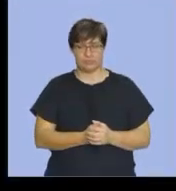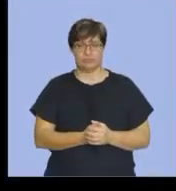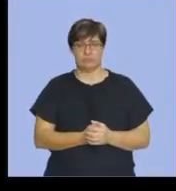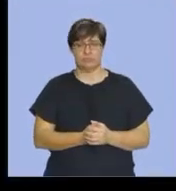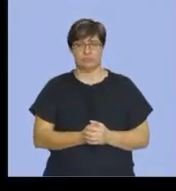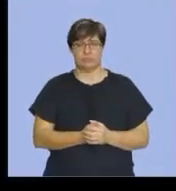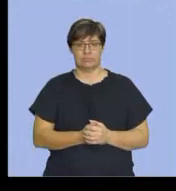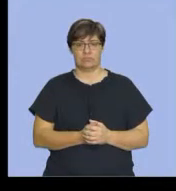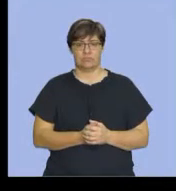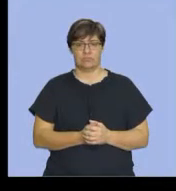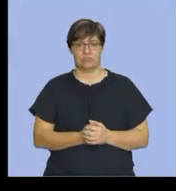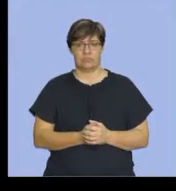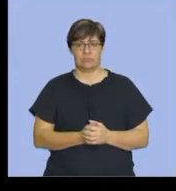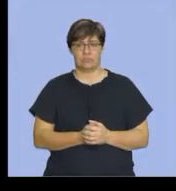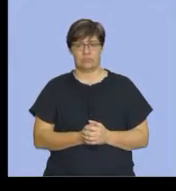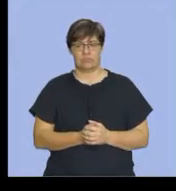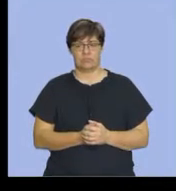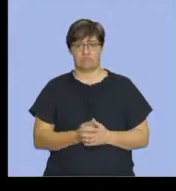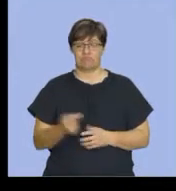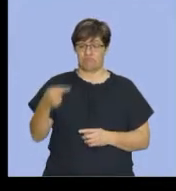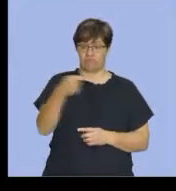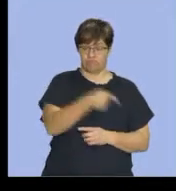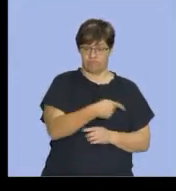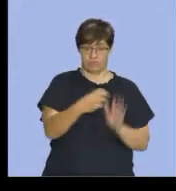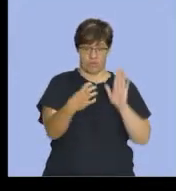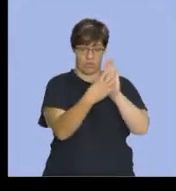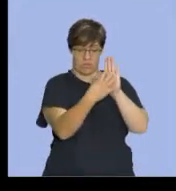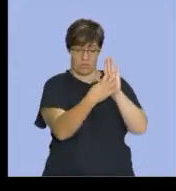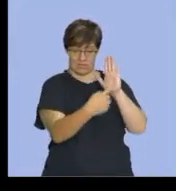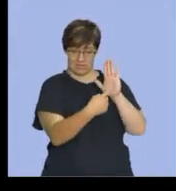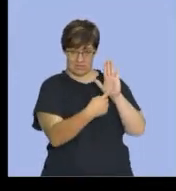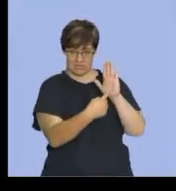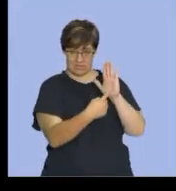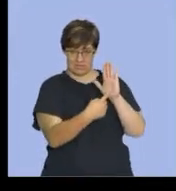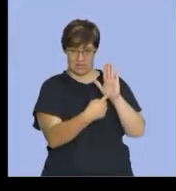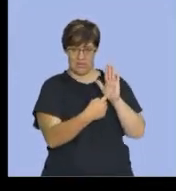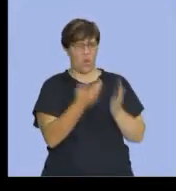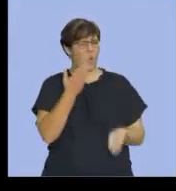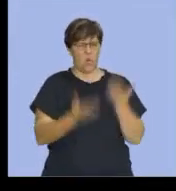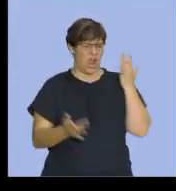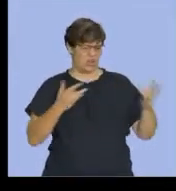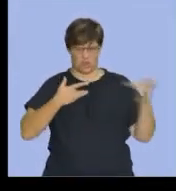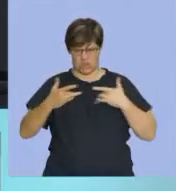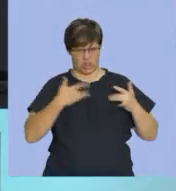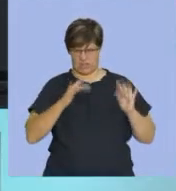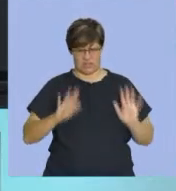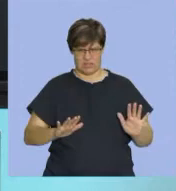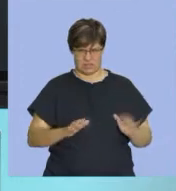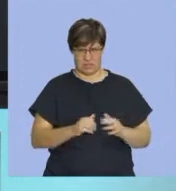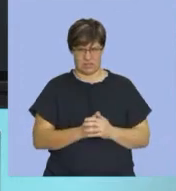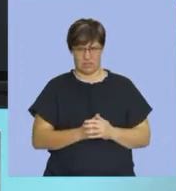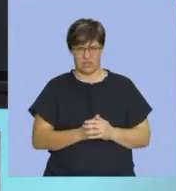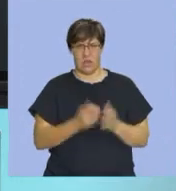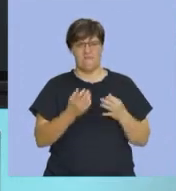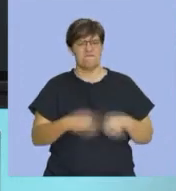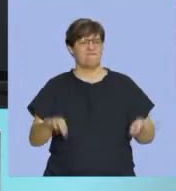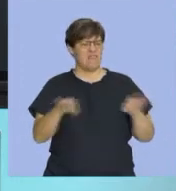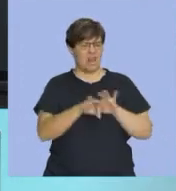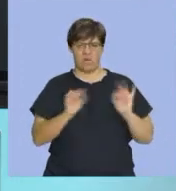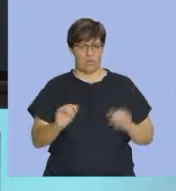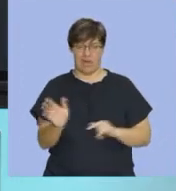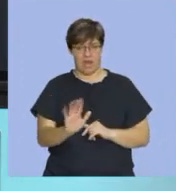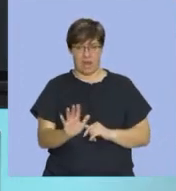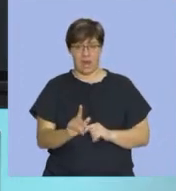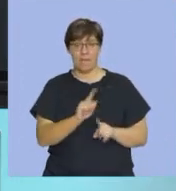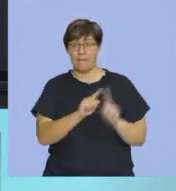So back to our object on the slope. We're not worried about weight, what the value is, but I do need